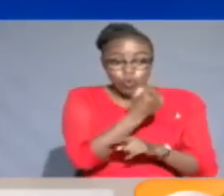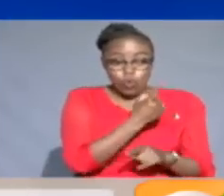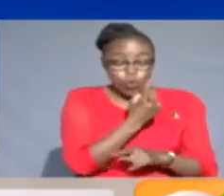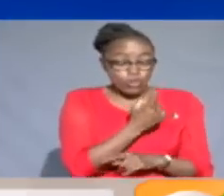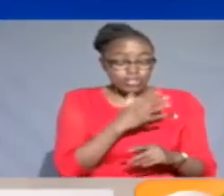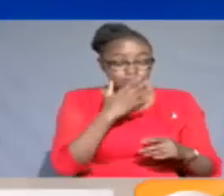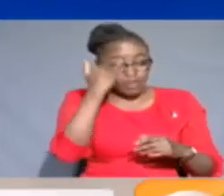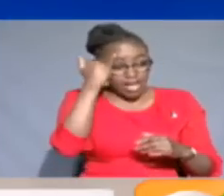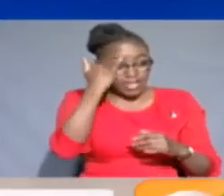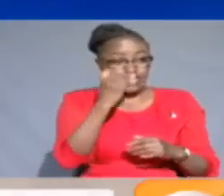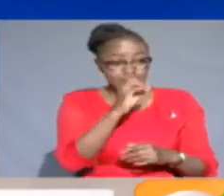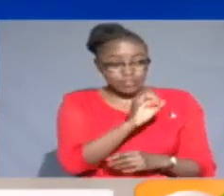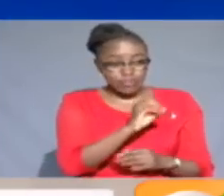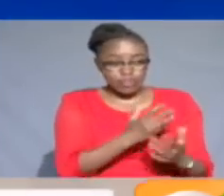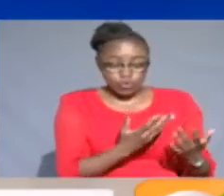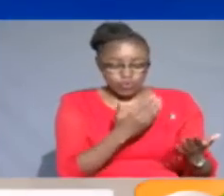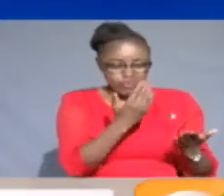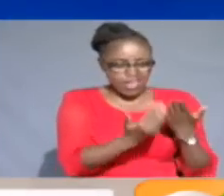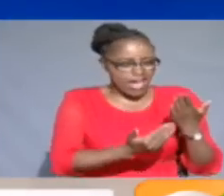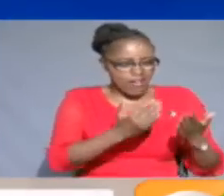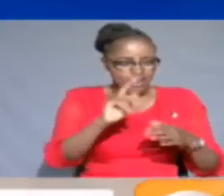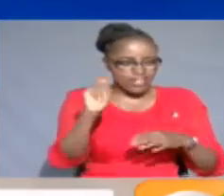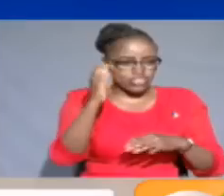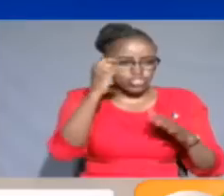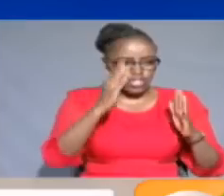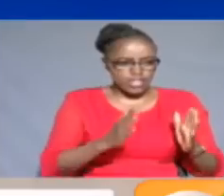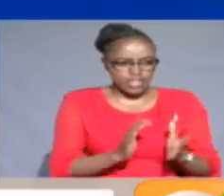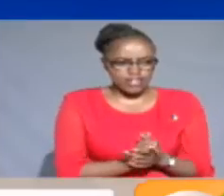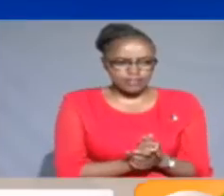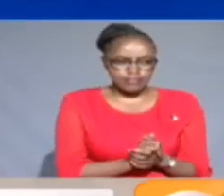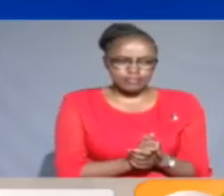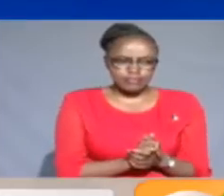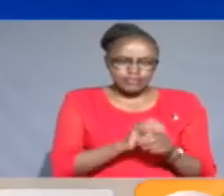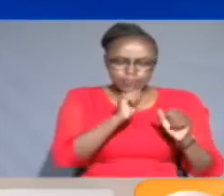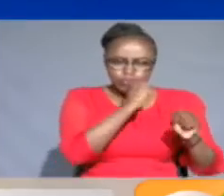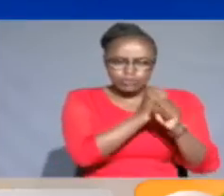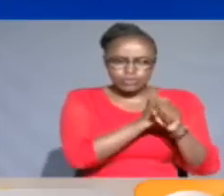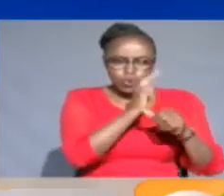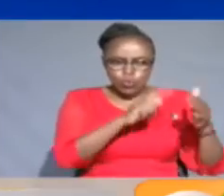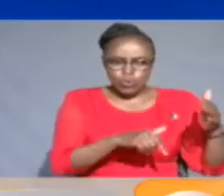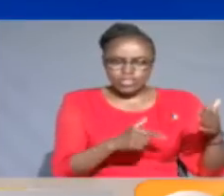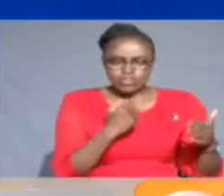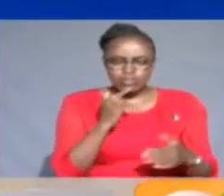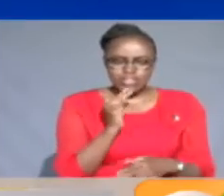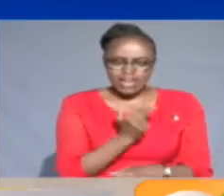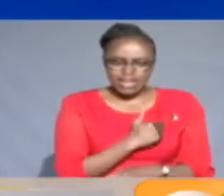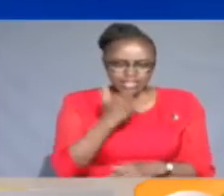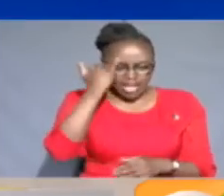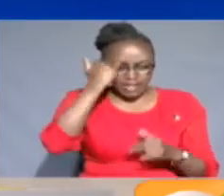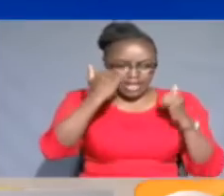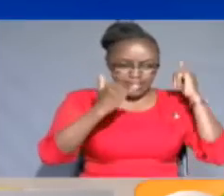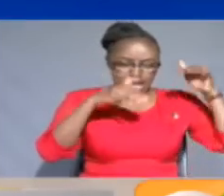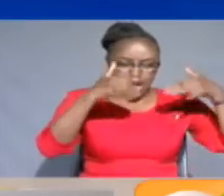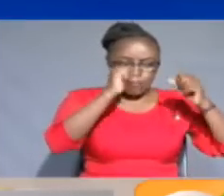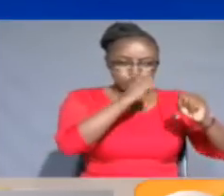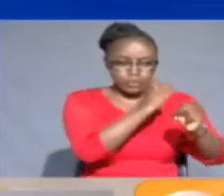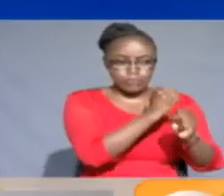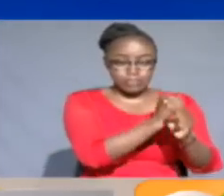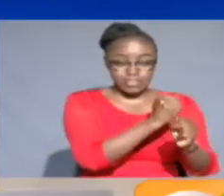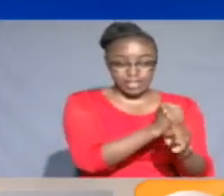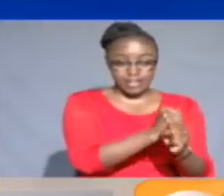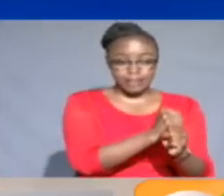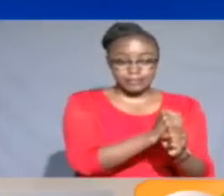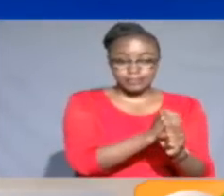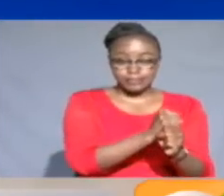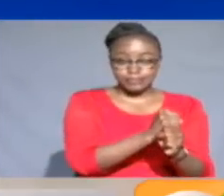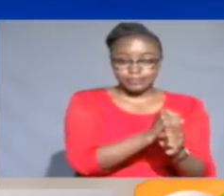beyond reach for the average Kenyan. Yeah. What can be done? Otherwise, you're giving us ideas on how this can be done.